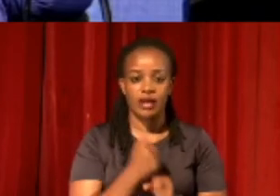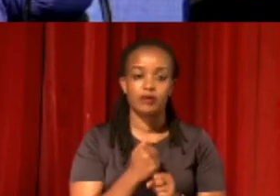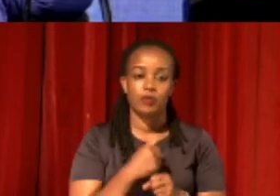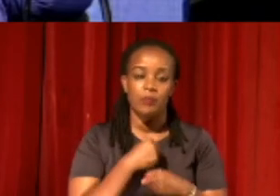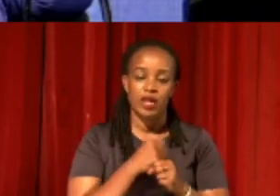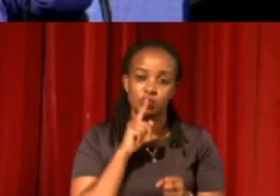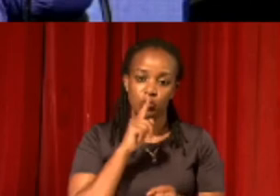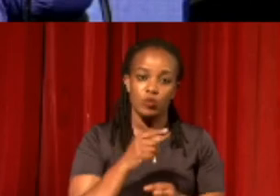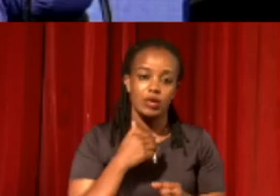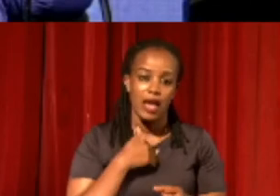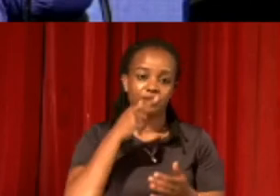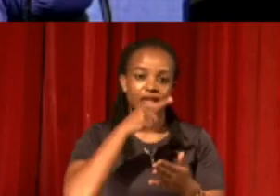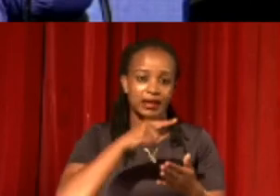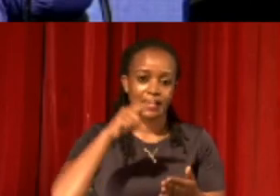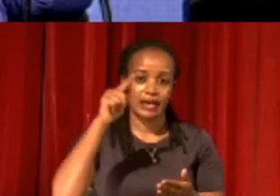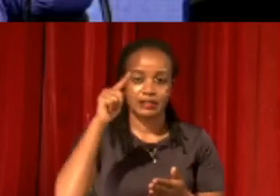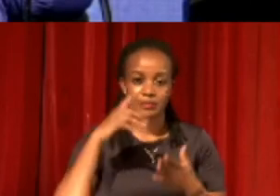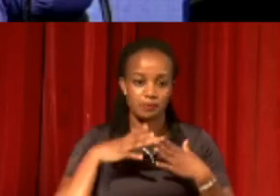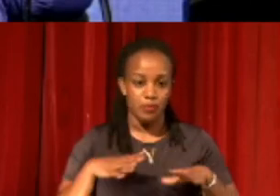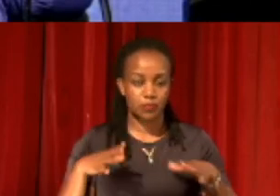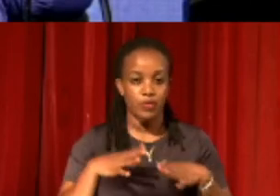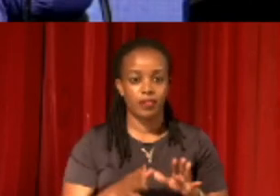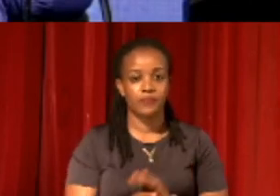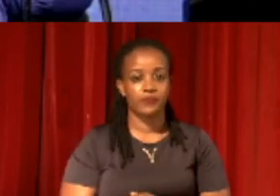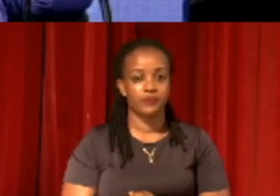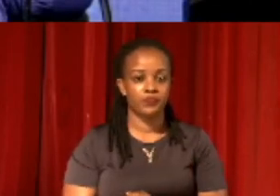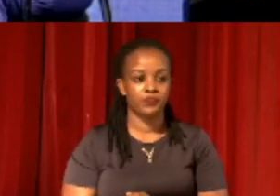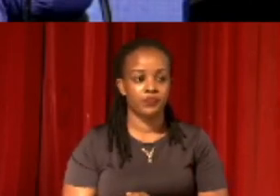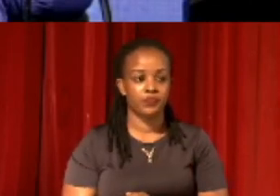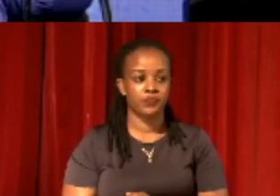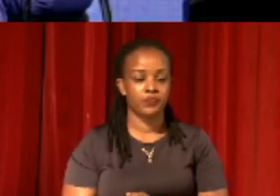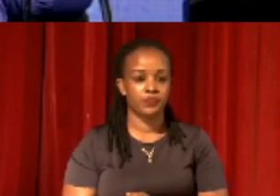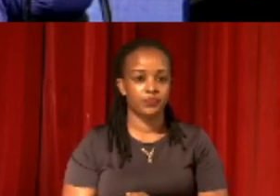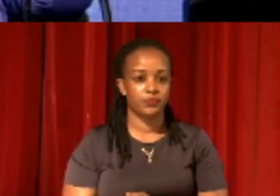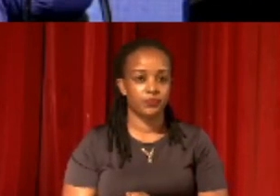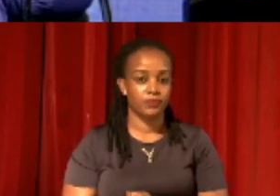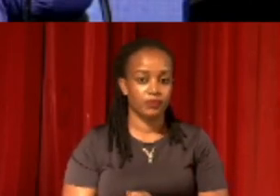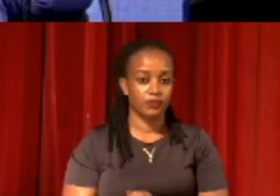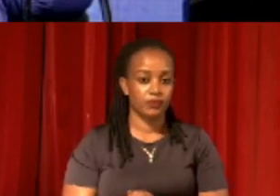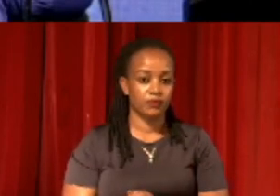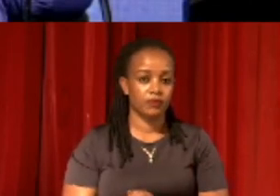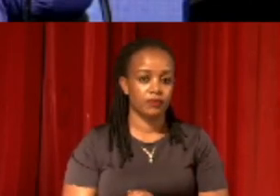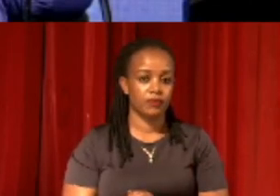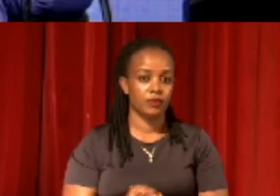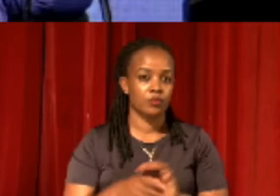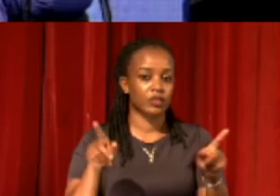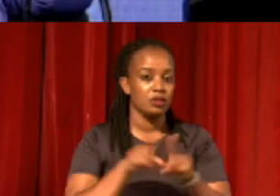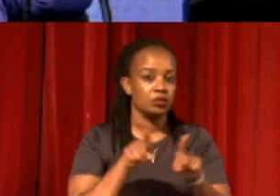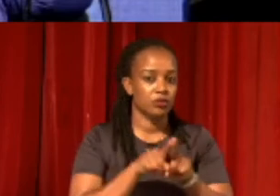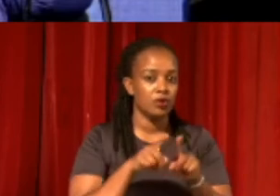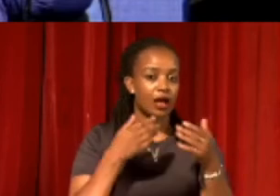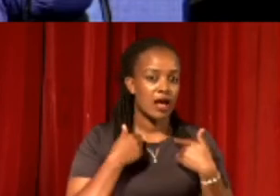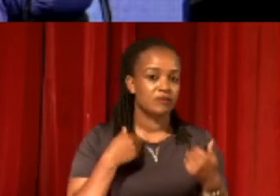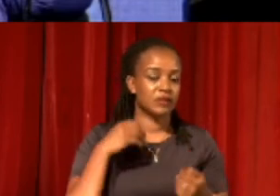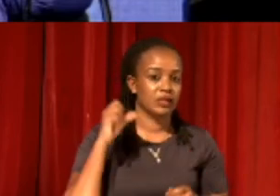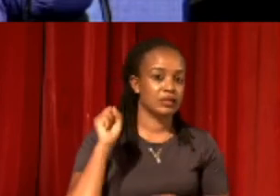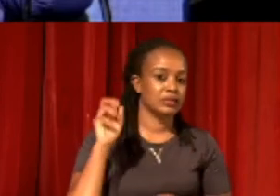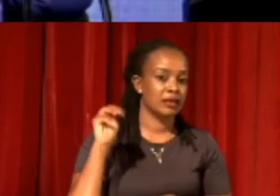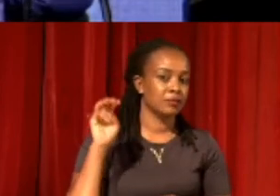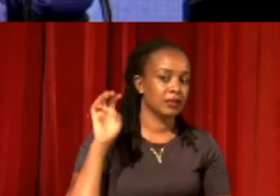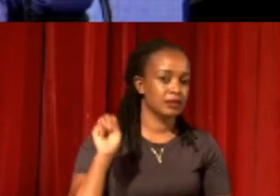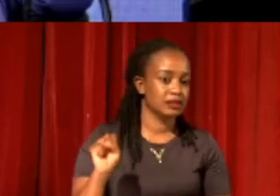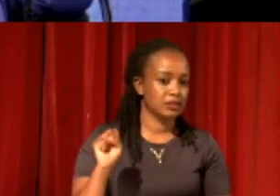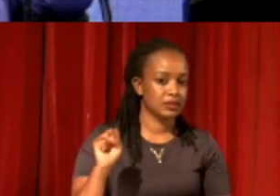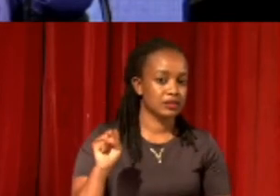Mm. So we have with the people from the system, they receive that. They probably receive also SMSs. Mm. And we're also sending